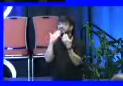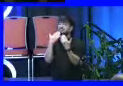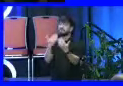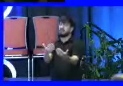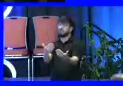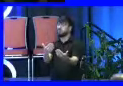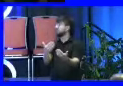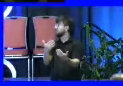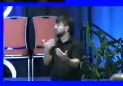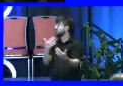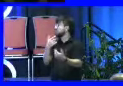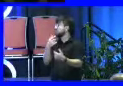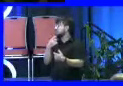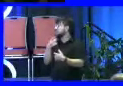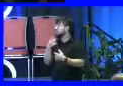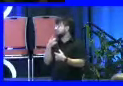like